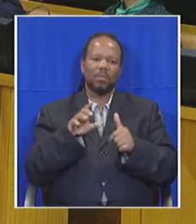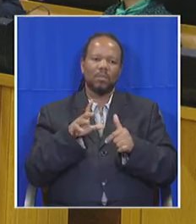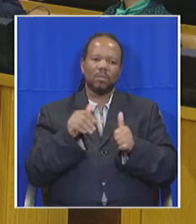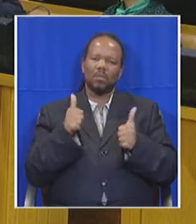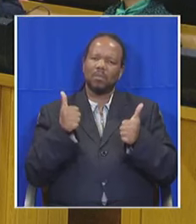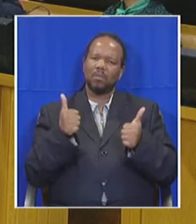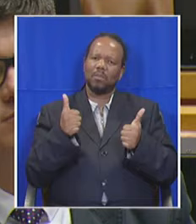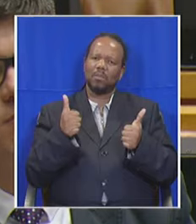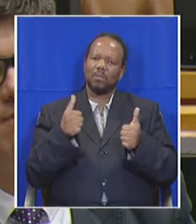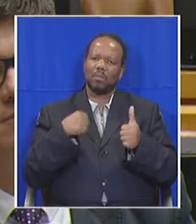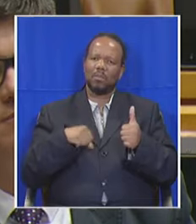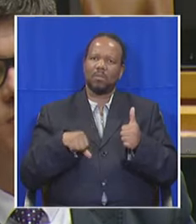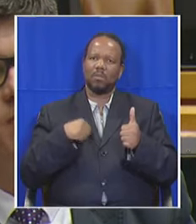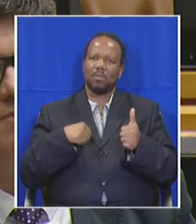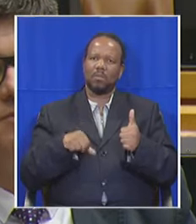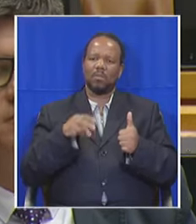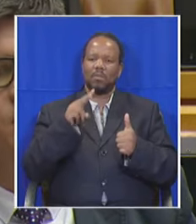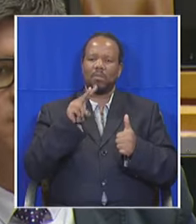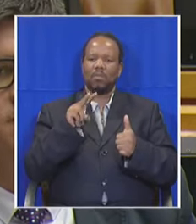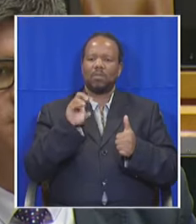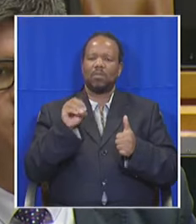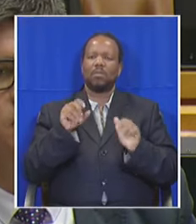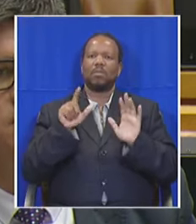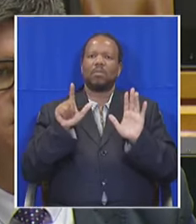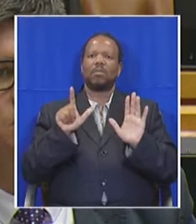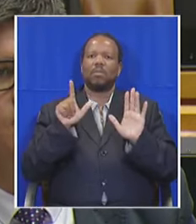the 2017 Ecologic Awards.